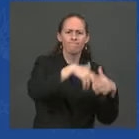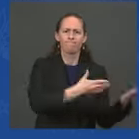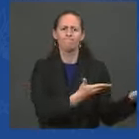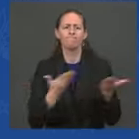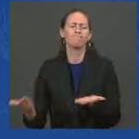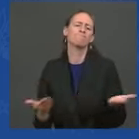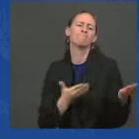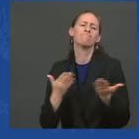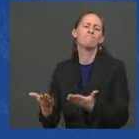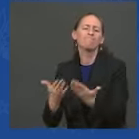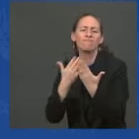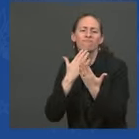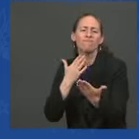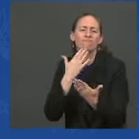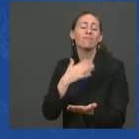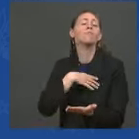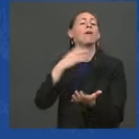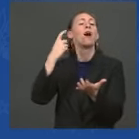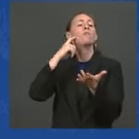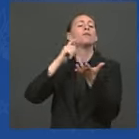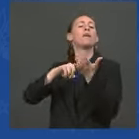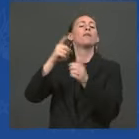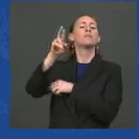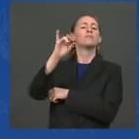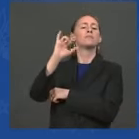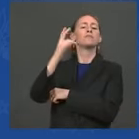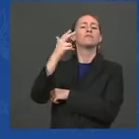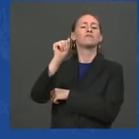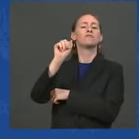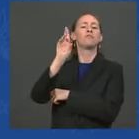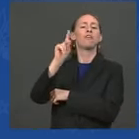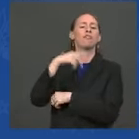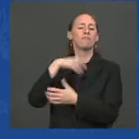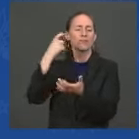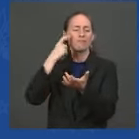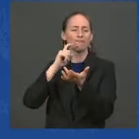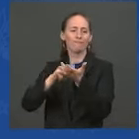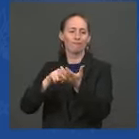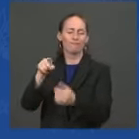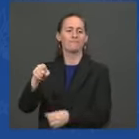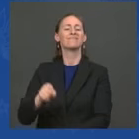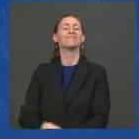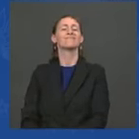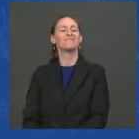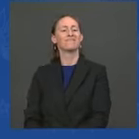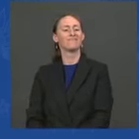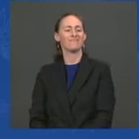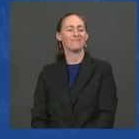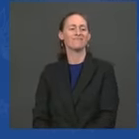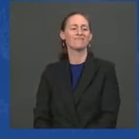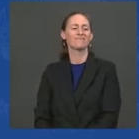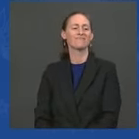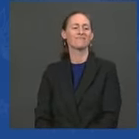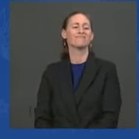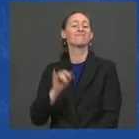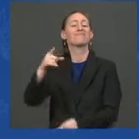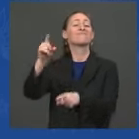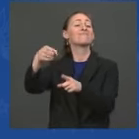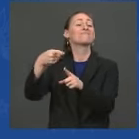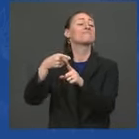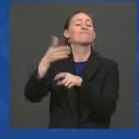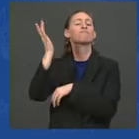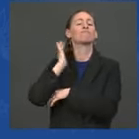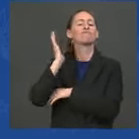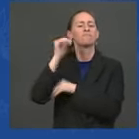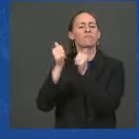who was back in those days the Attorney General when my son Bo was still alive, and he was Attorney General. And not a joke, but he